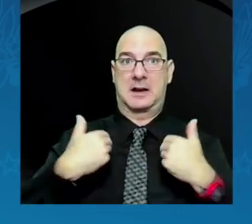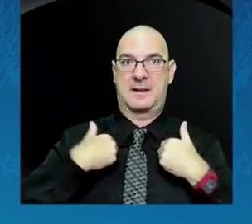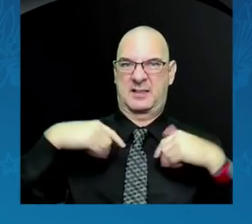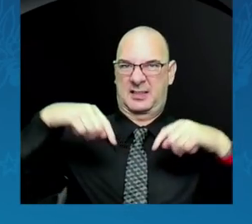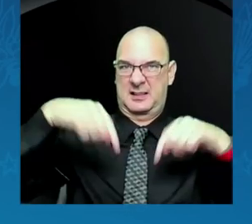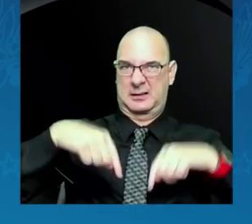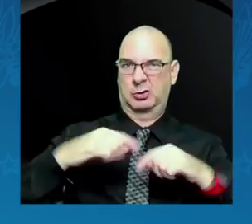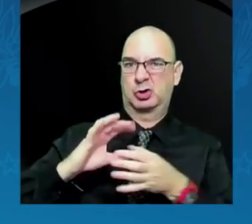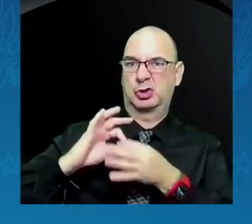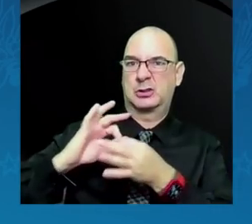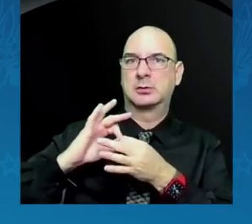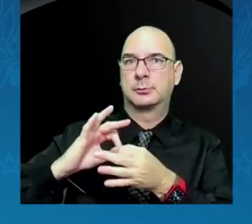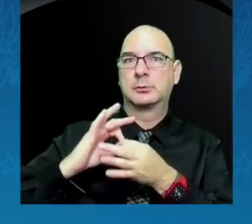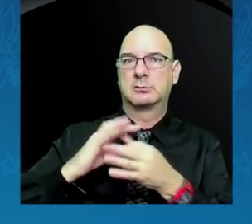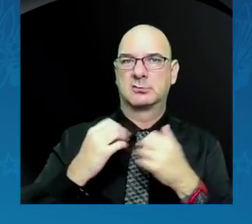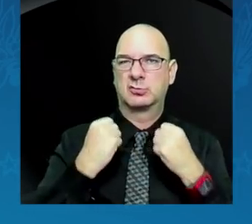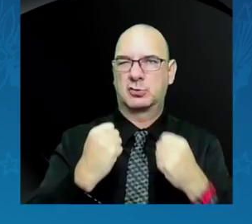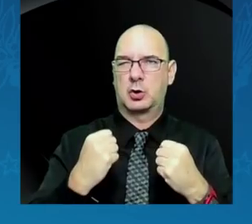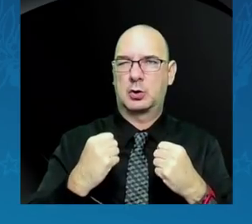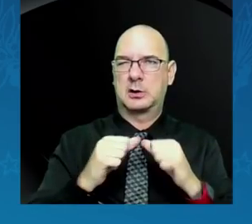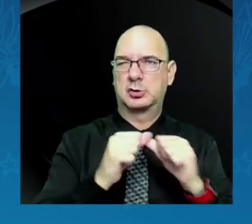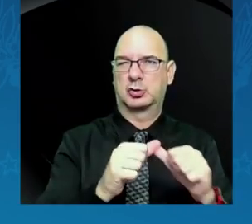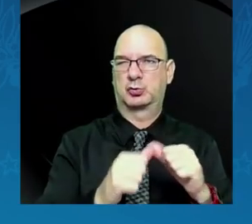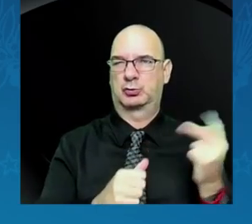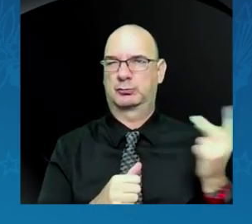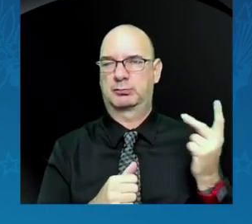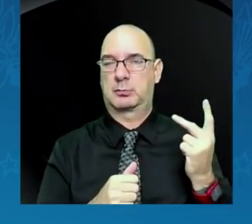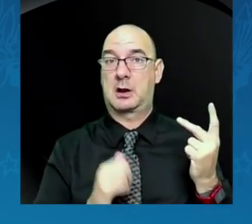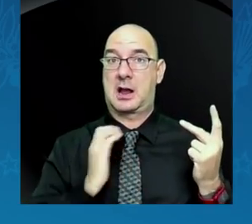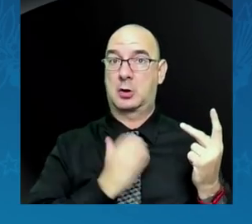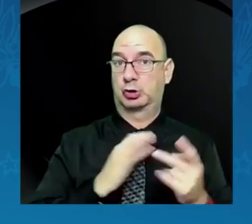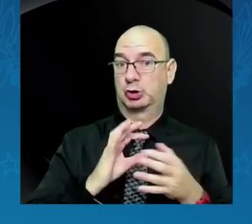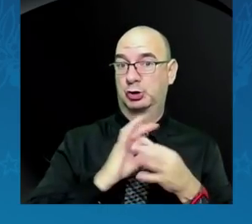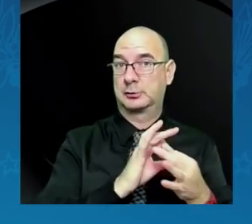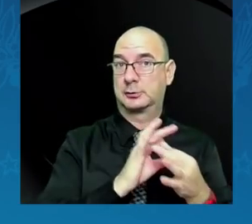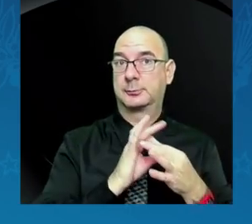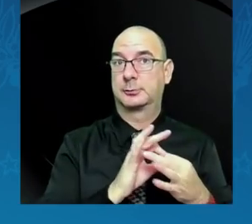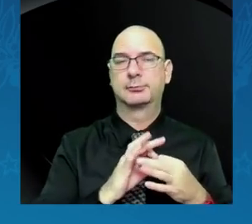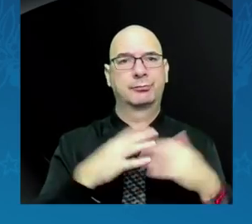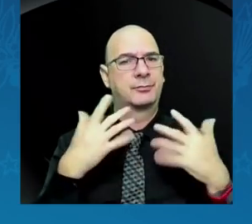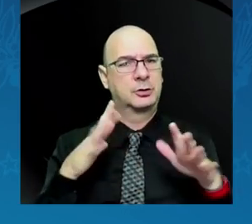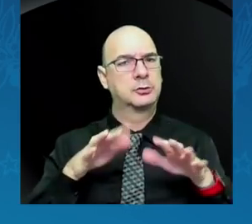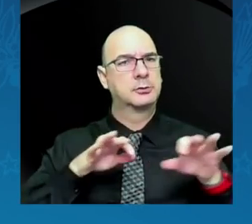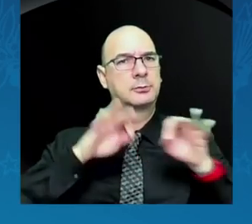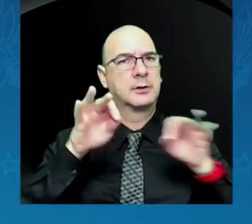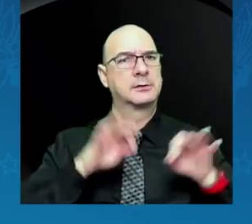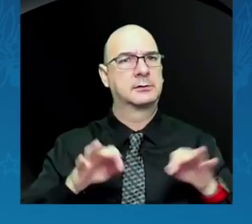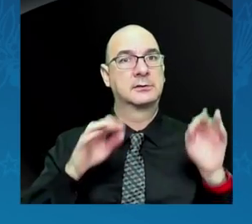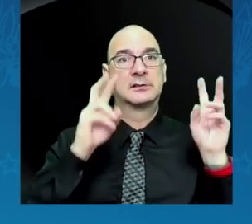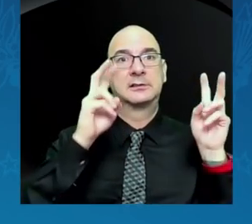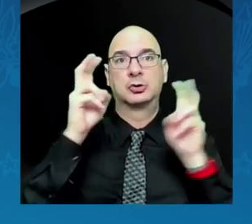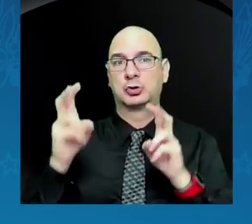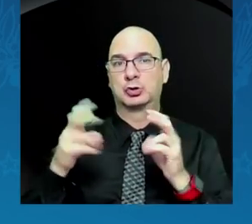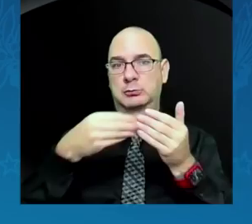relationship. And so I've gone through the list of those issues, and there were more. We talked about, for